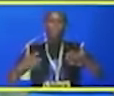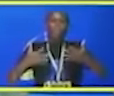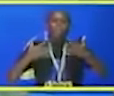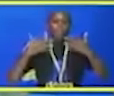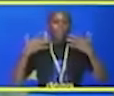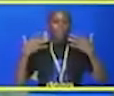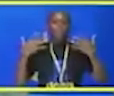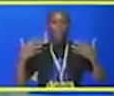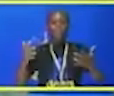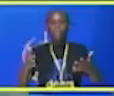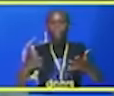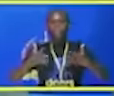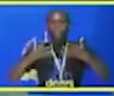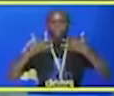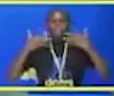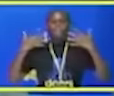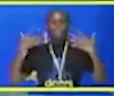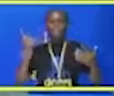Hallelujah.